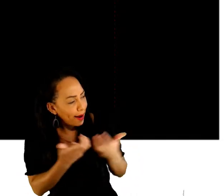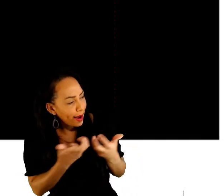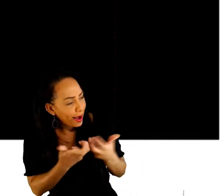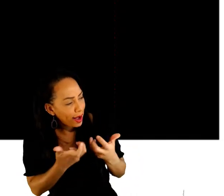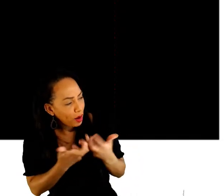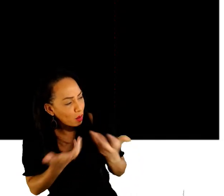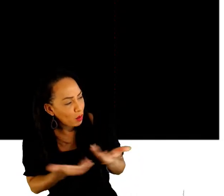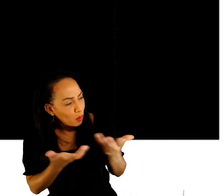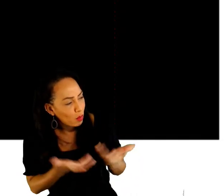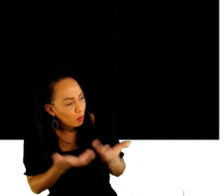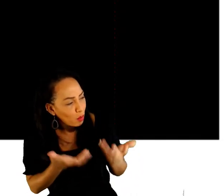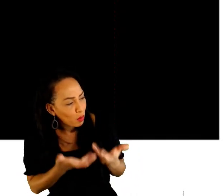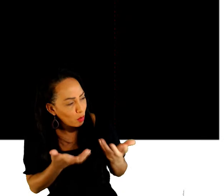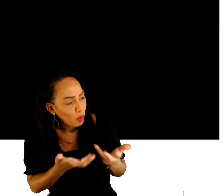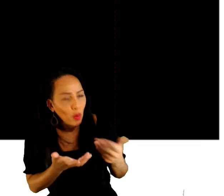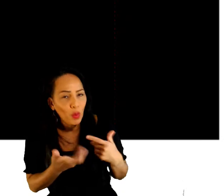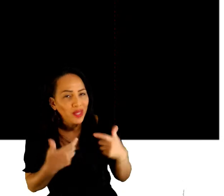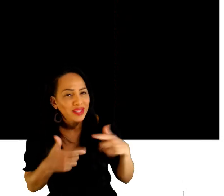it.